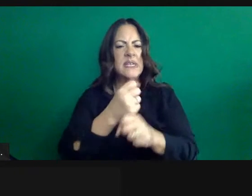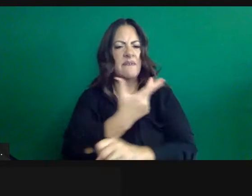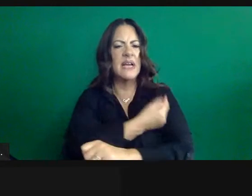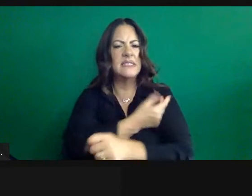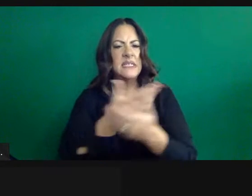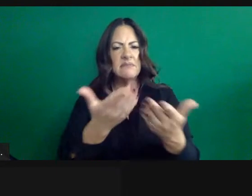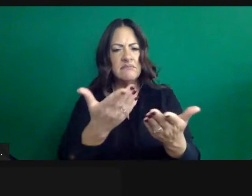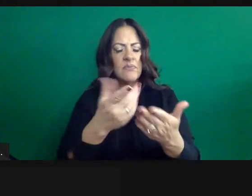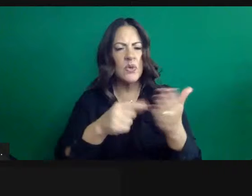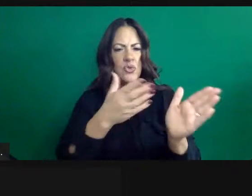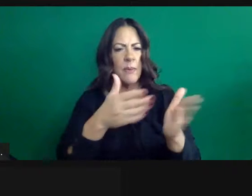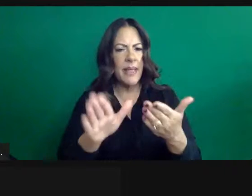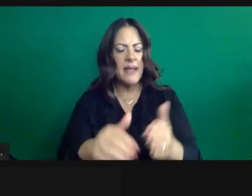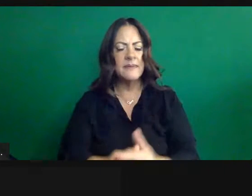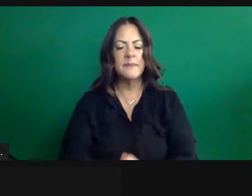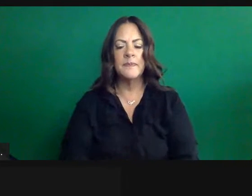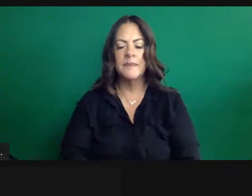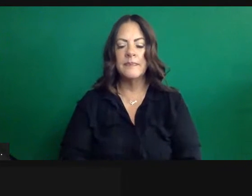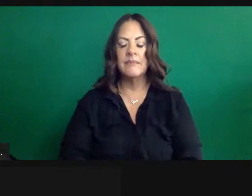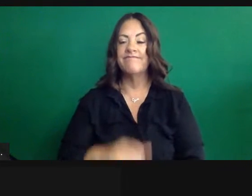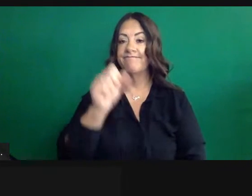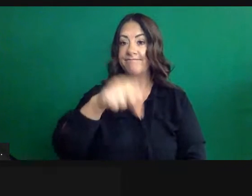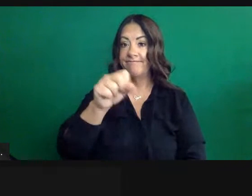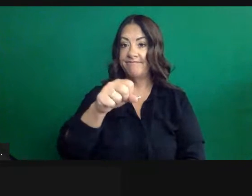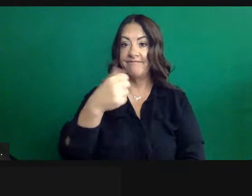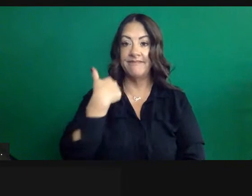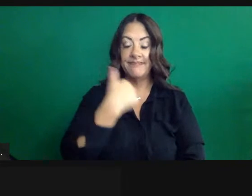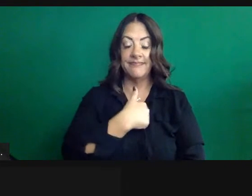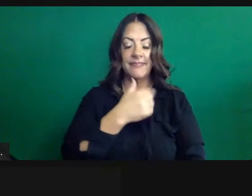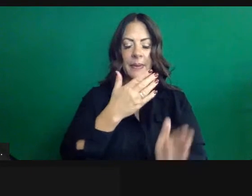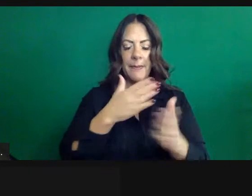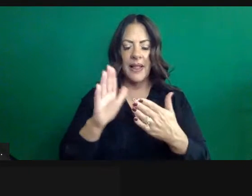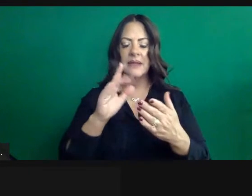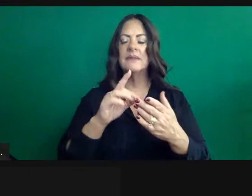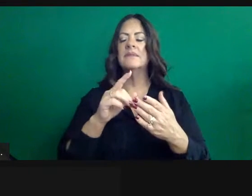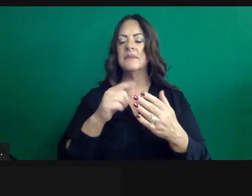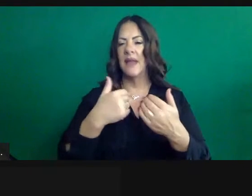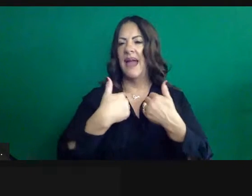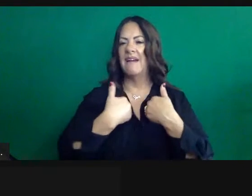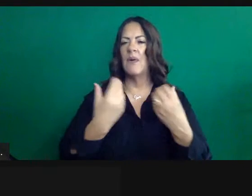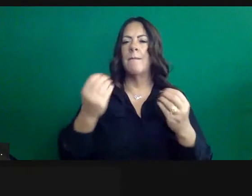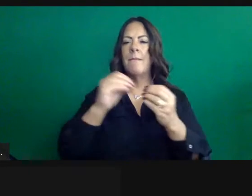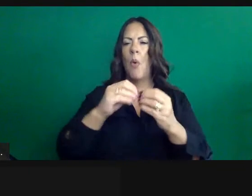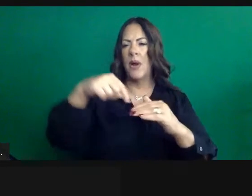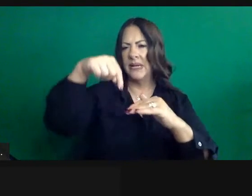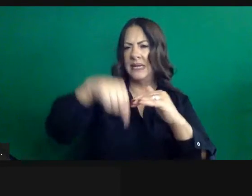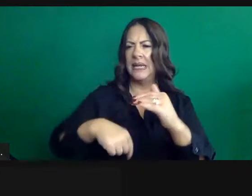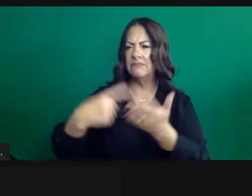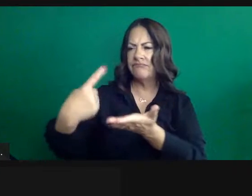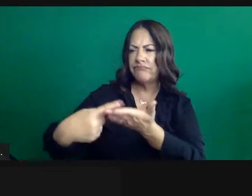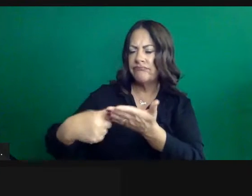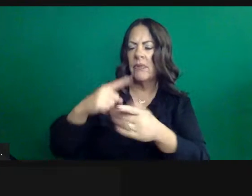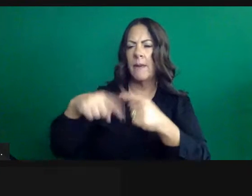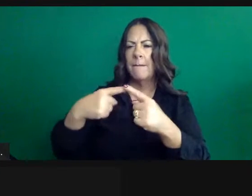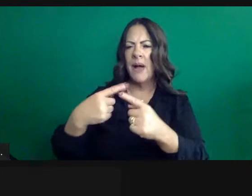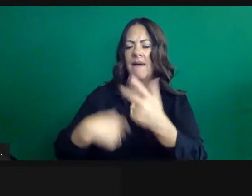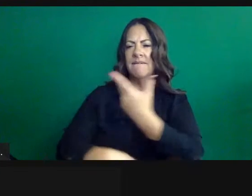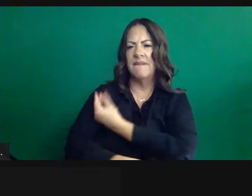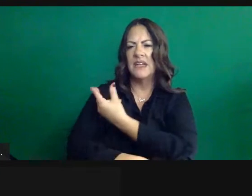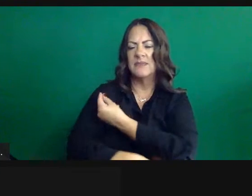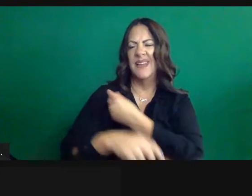Yeah, so again, look forward to having a deeper, fuller conversation on vaccinations later, but very quickly,